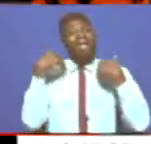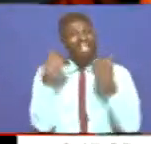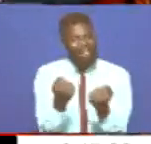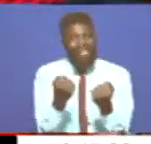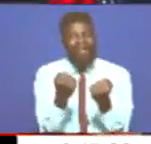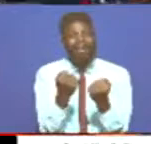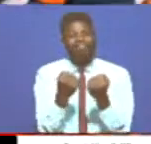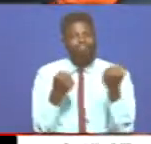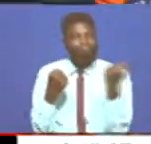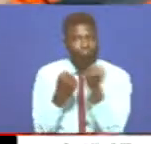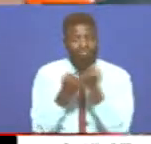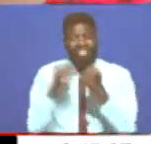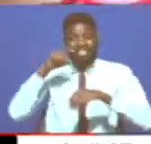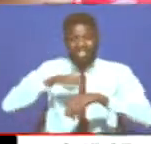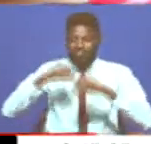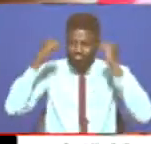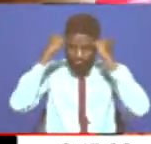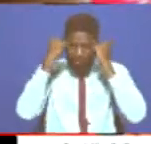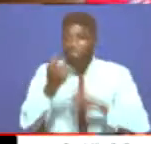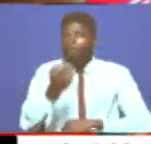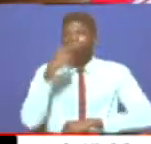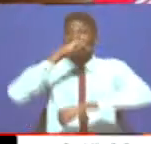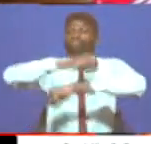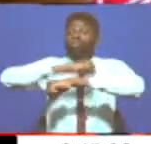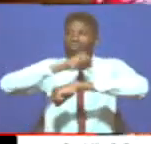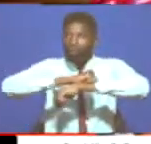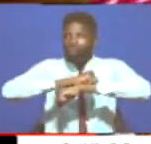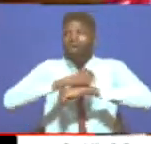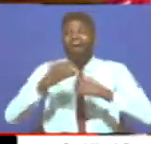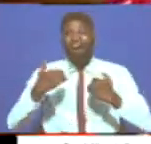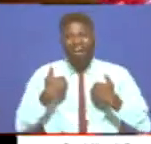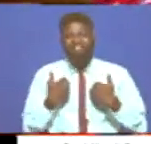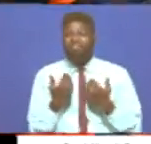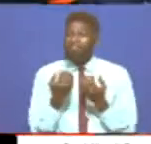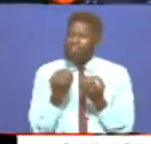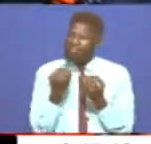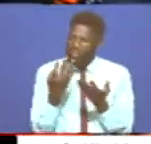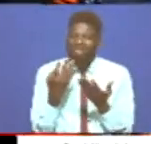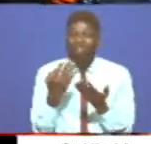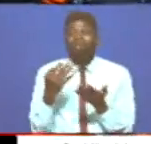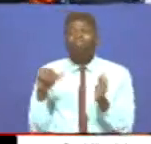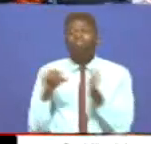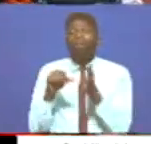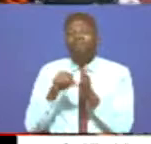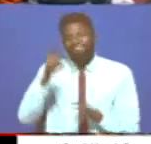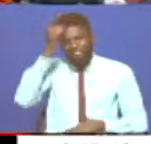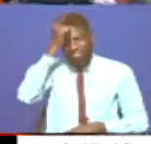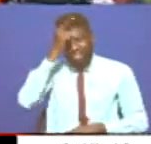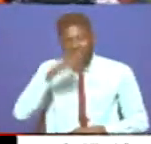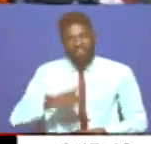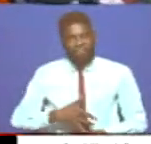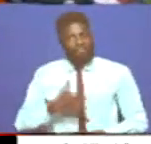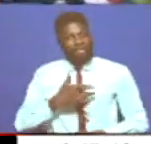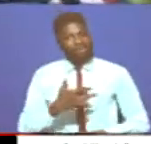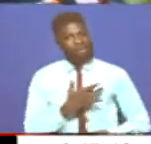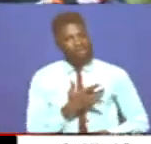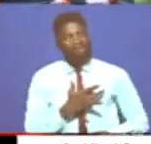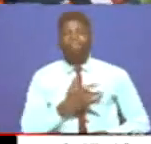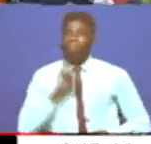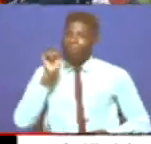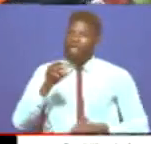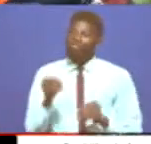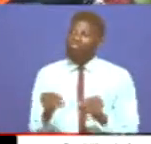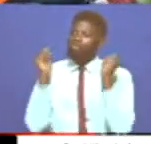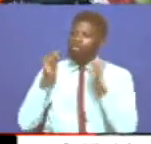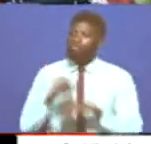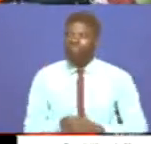in medical school, inspired by various basic problems in the villages. I was informed by email that I was going to get